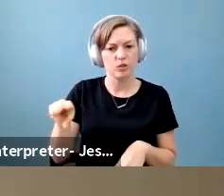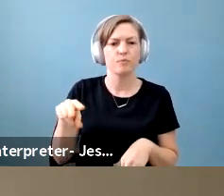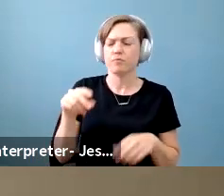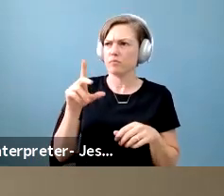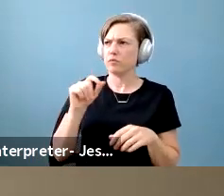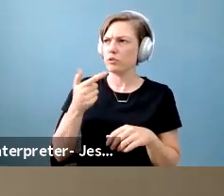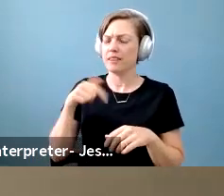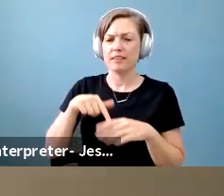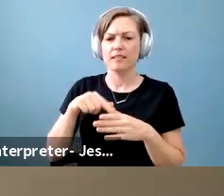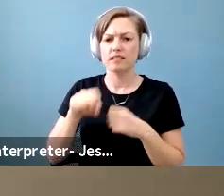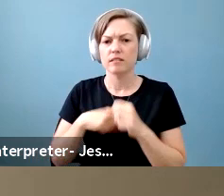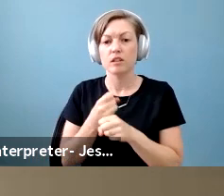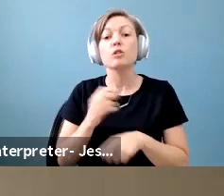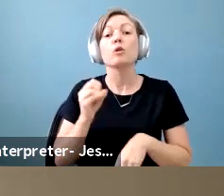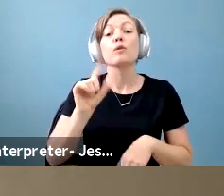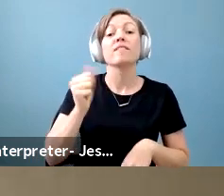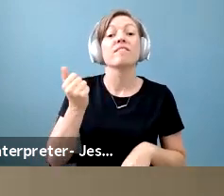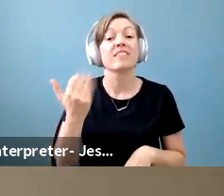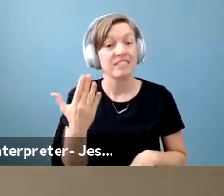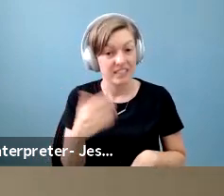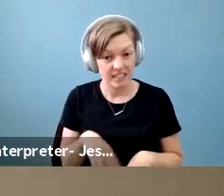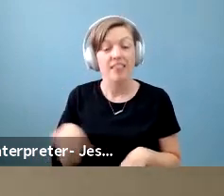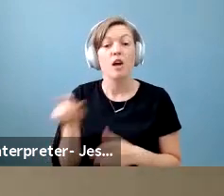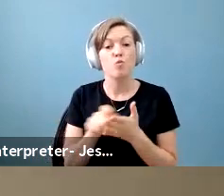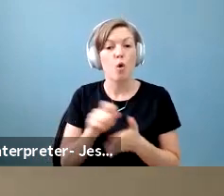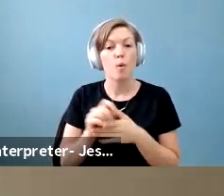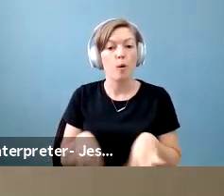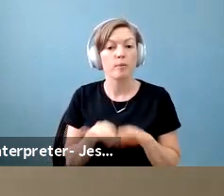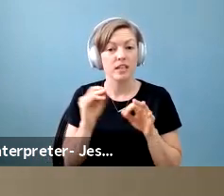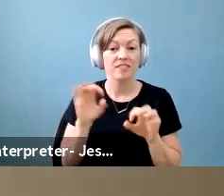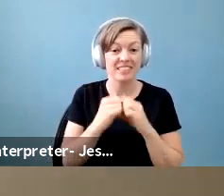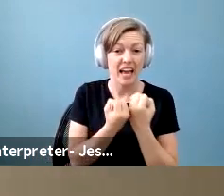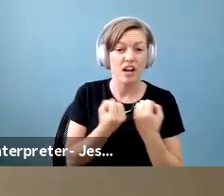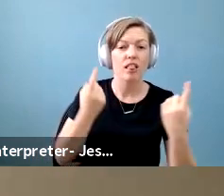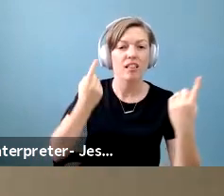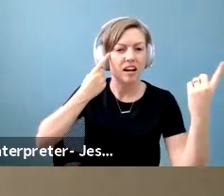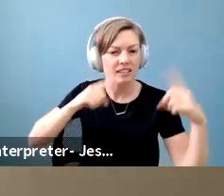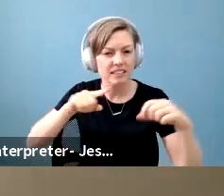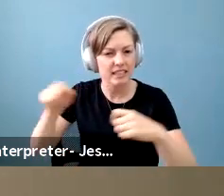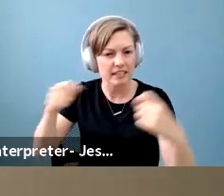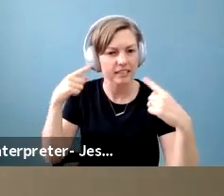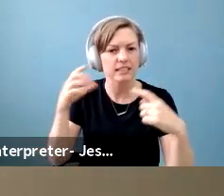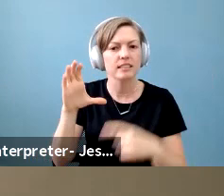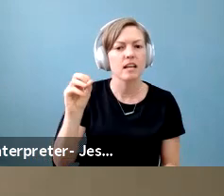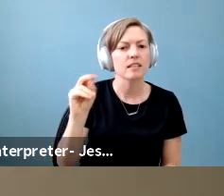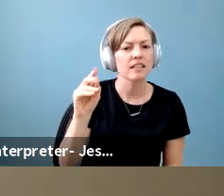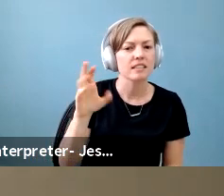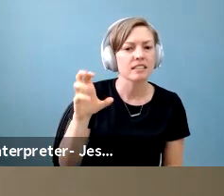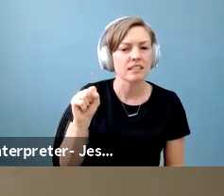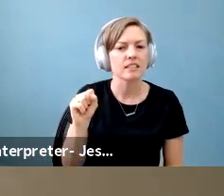they wrote about the importance of societal consensus, how that can be achieved wasn't